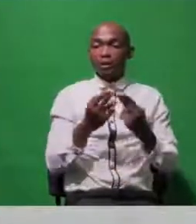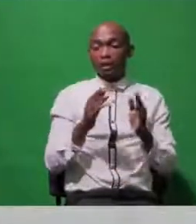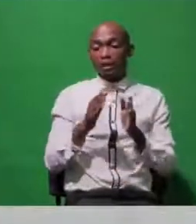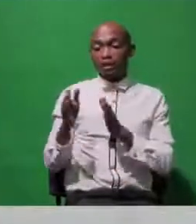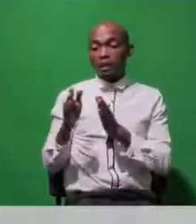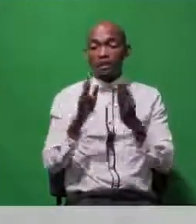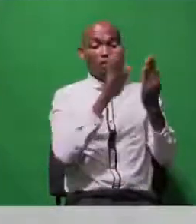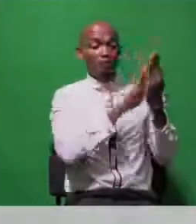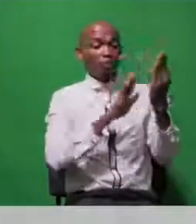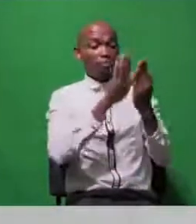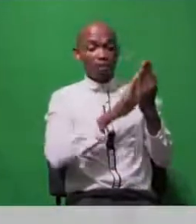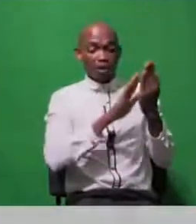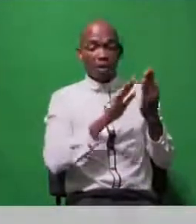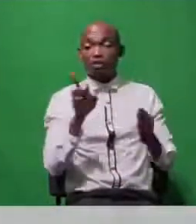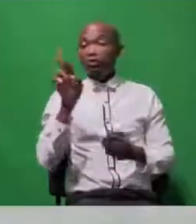if the